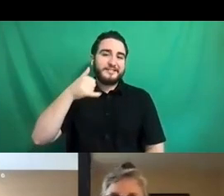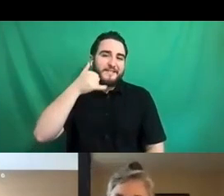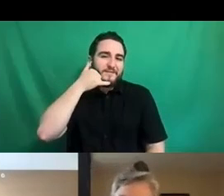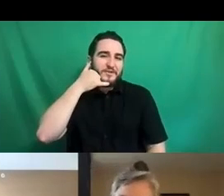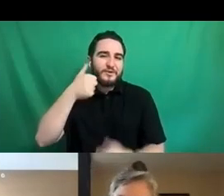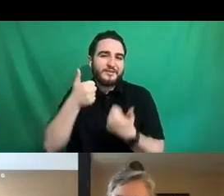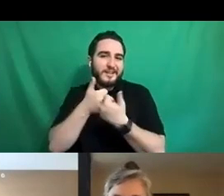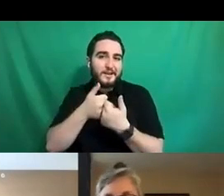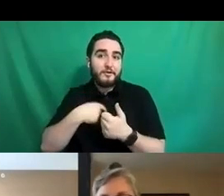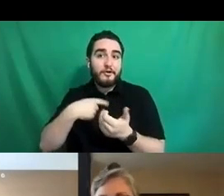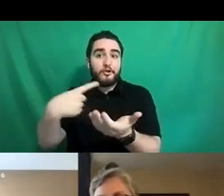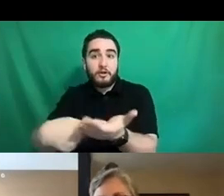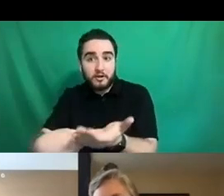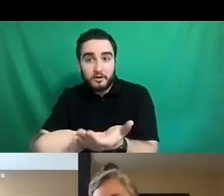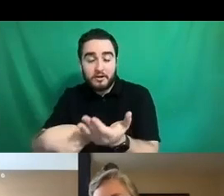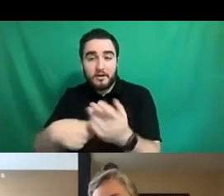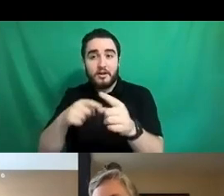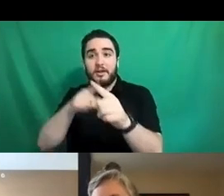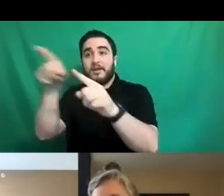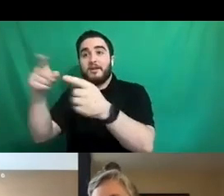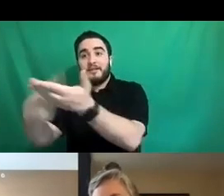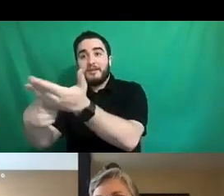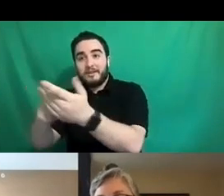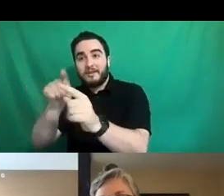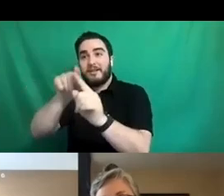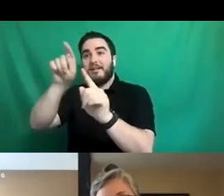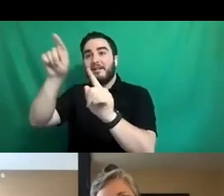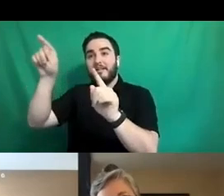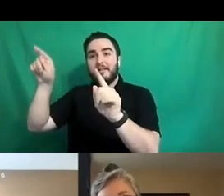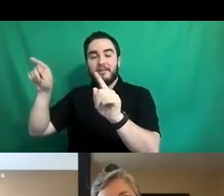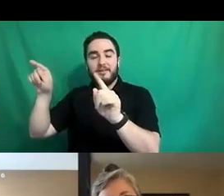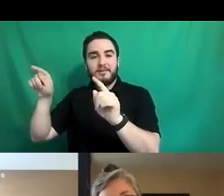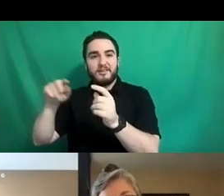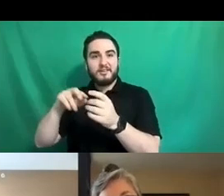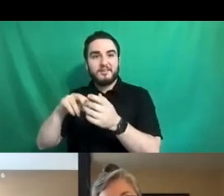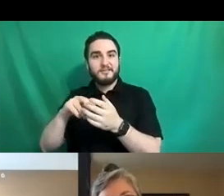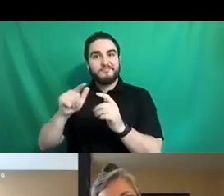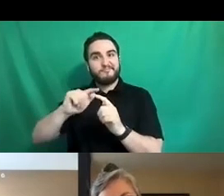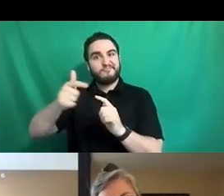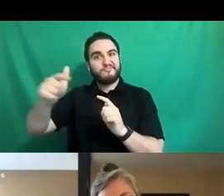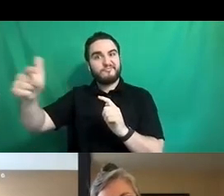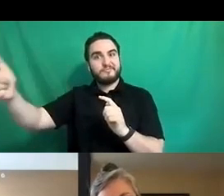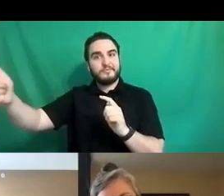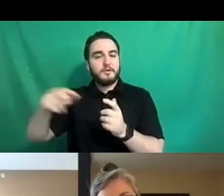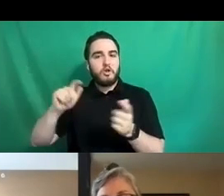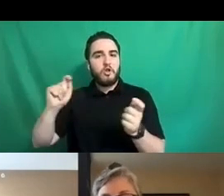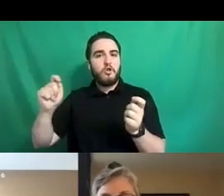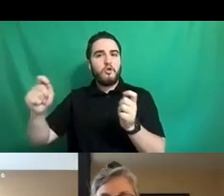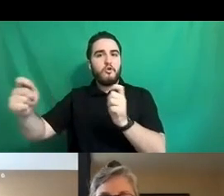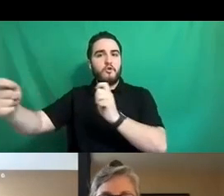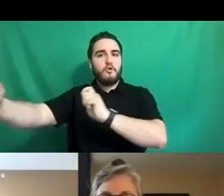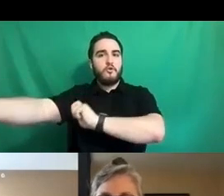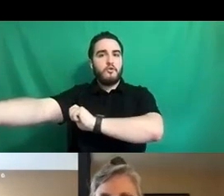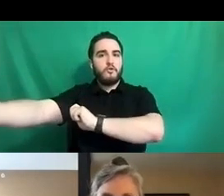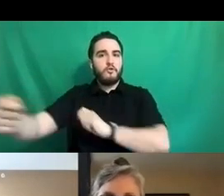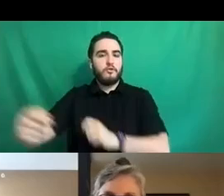where you talk to one person and then that person talks to the next person, and by the time you go down the line, the message has changed.